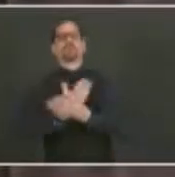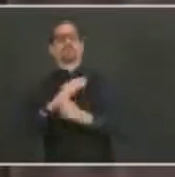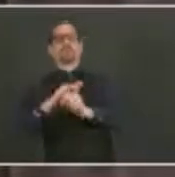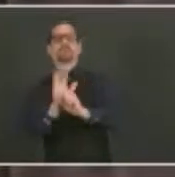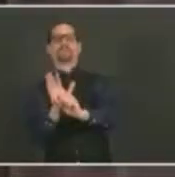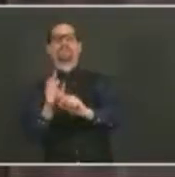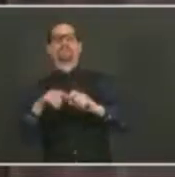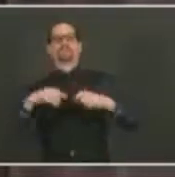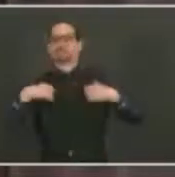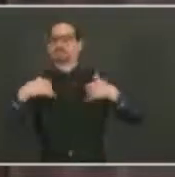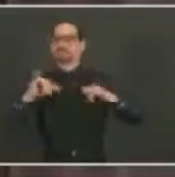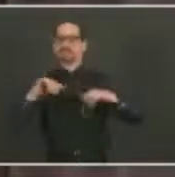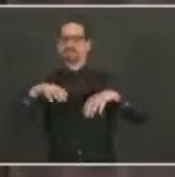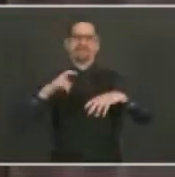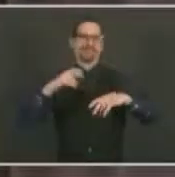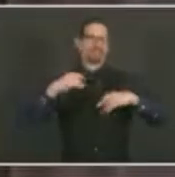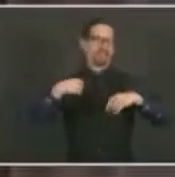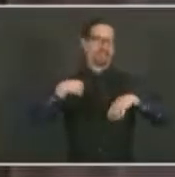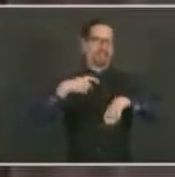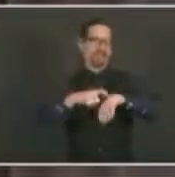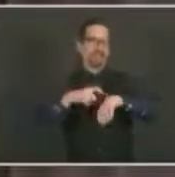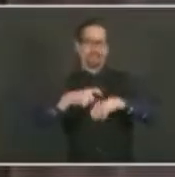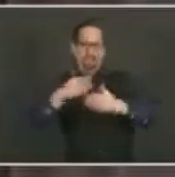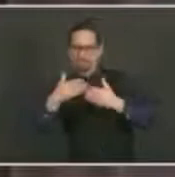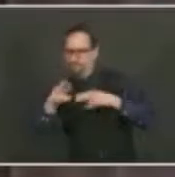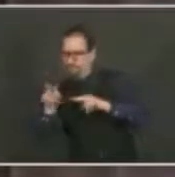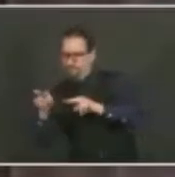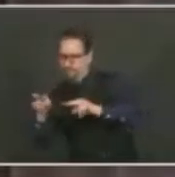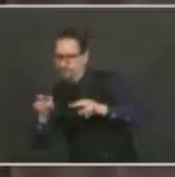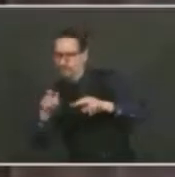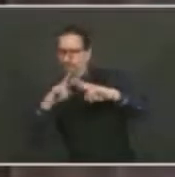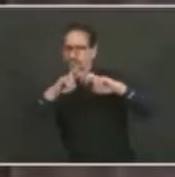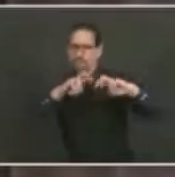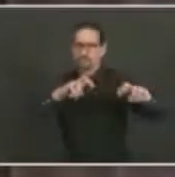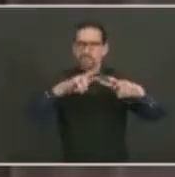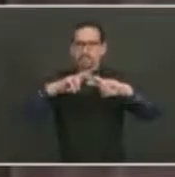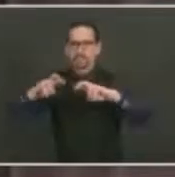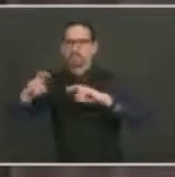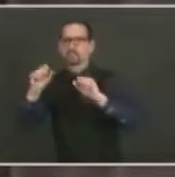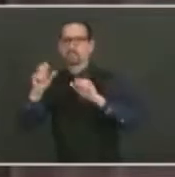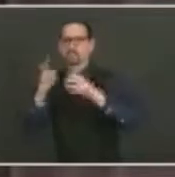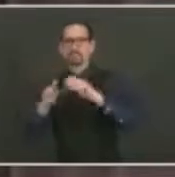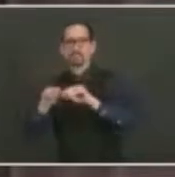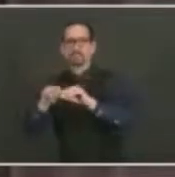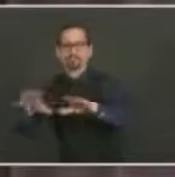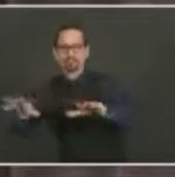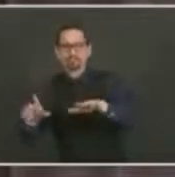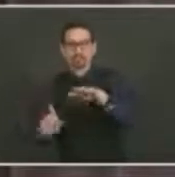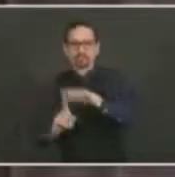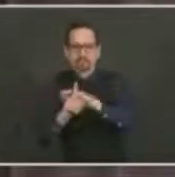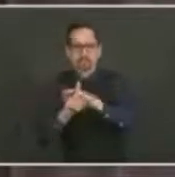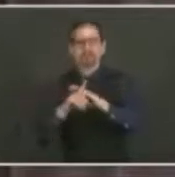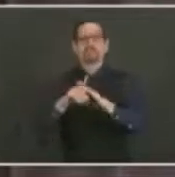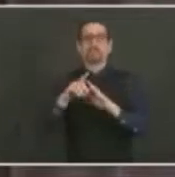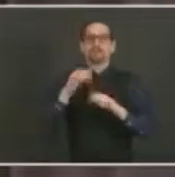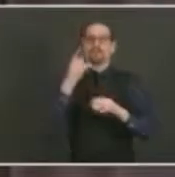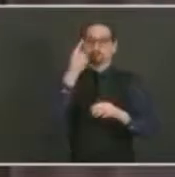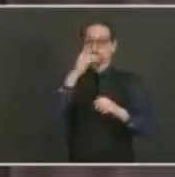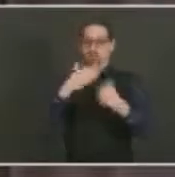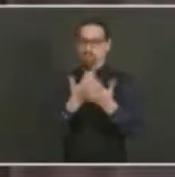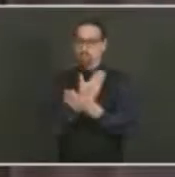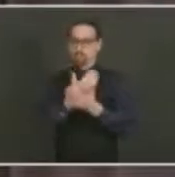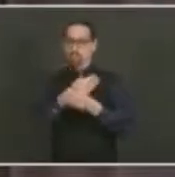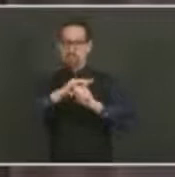we're seeing, in outbreaks, in the spread, because the new variants are significantly